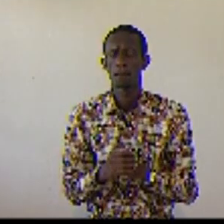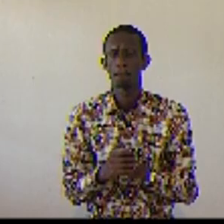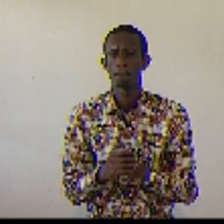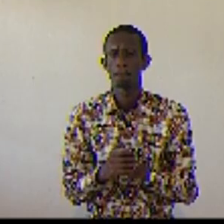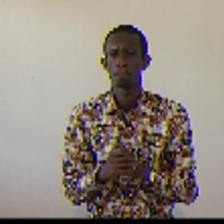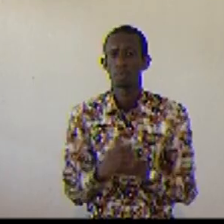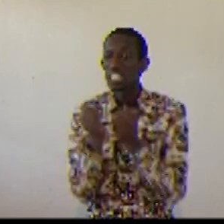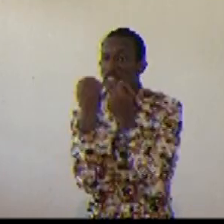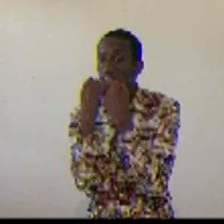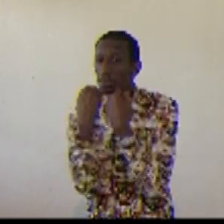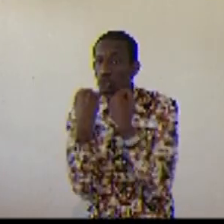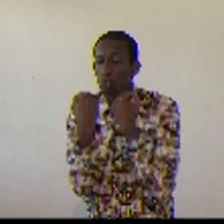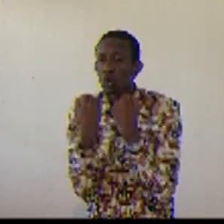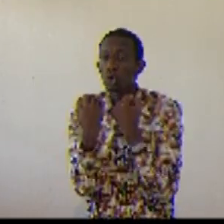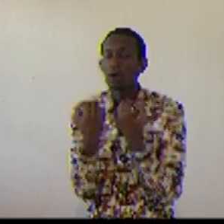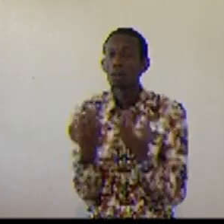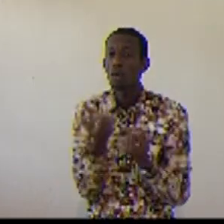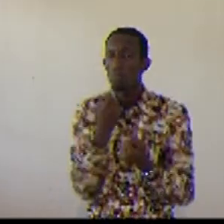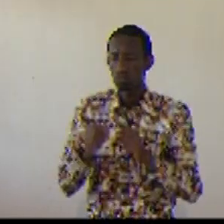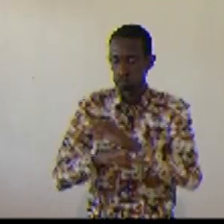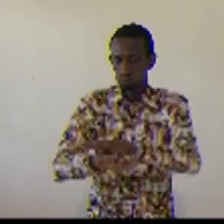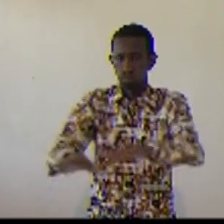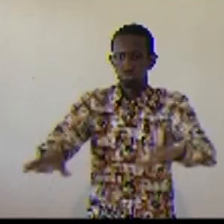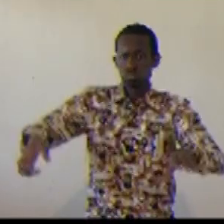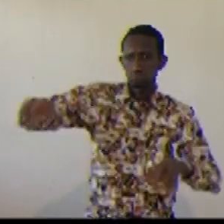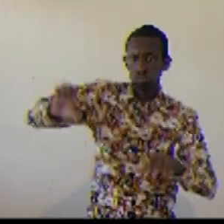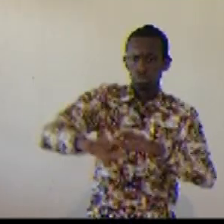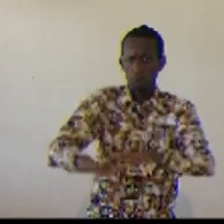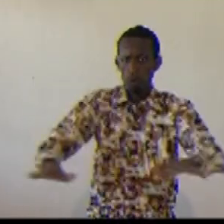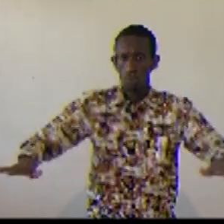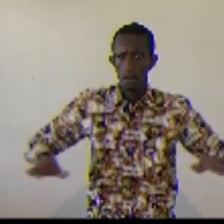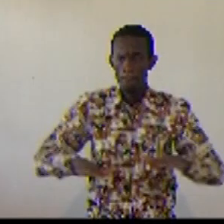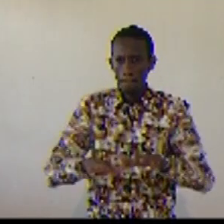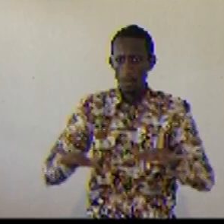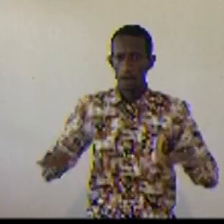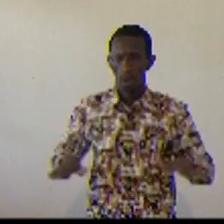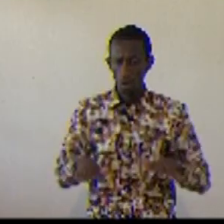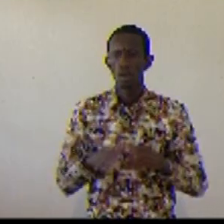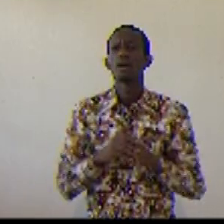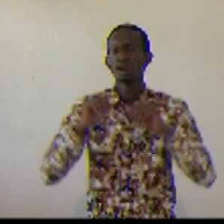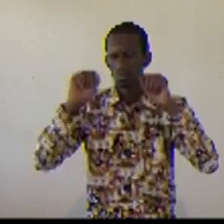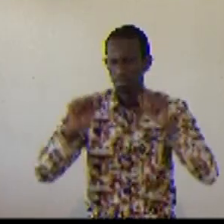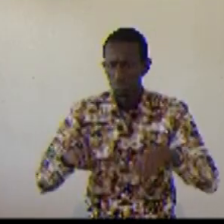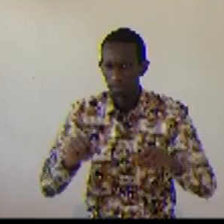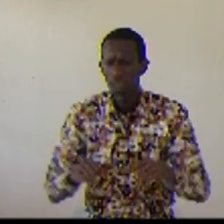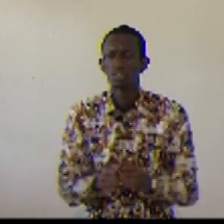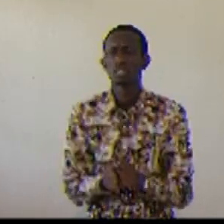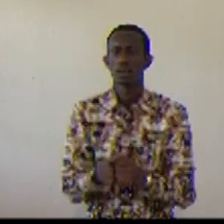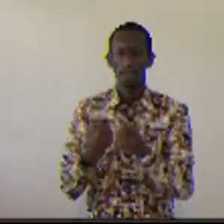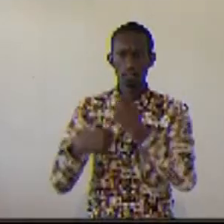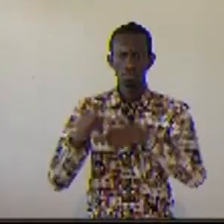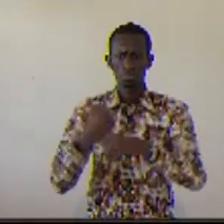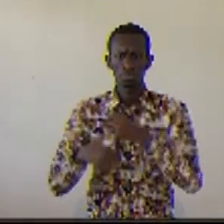surface area. So that means the rate of the reaction will be increased as you increase the surface area. So here we are